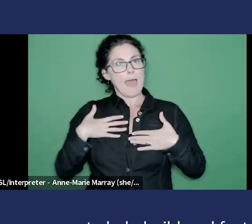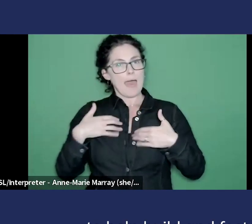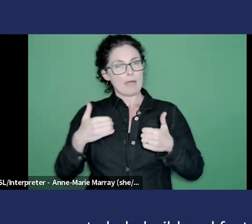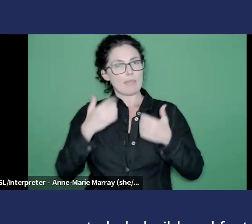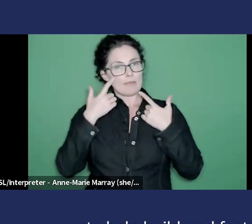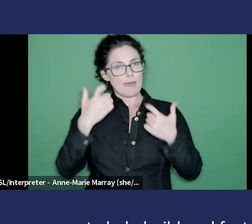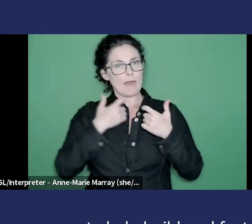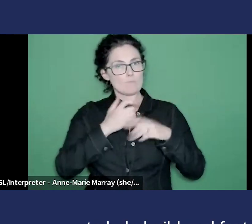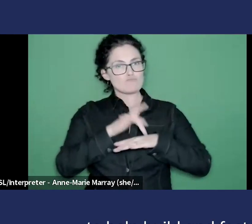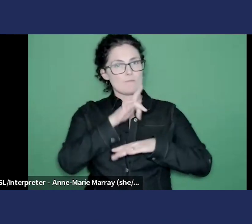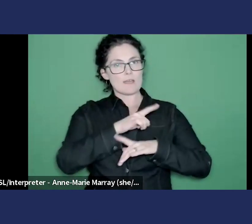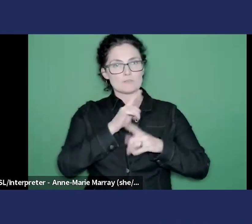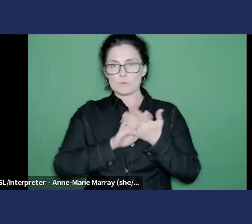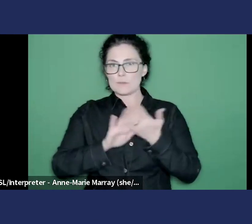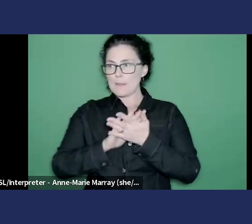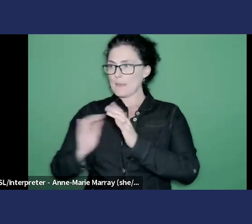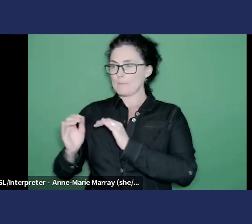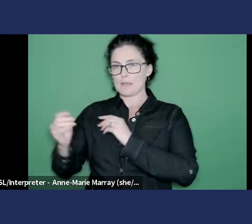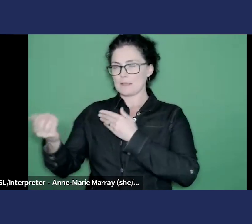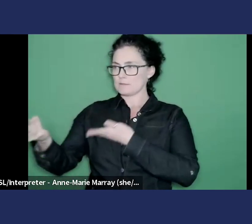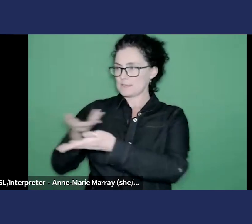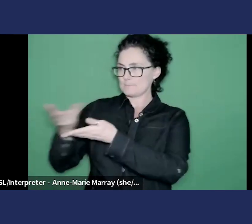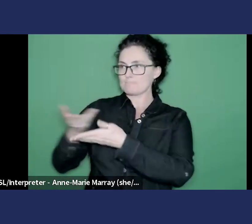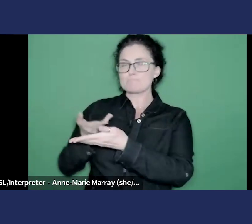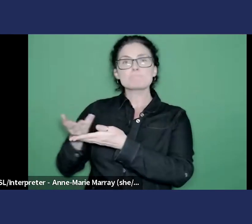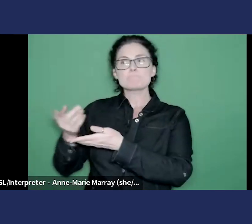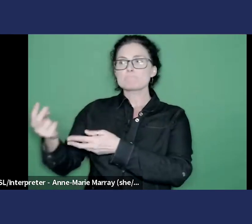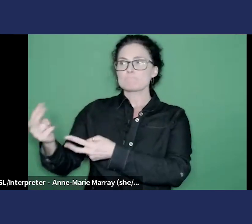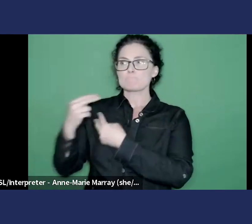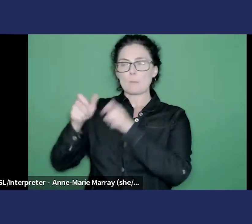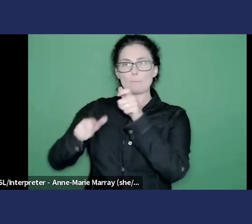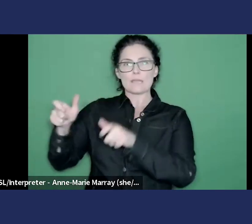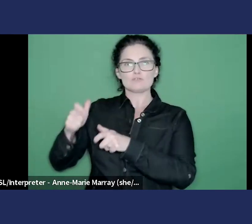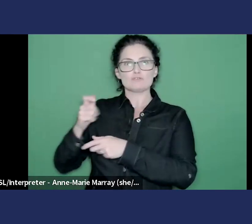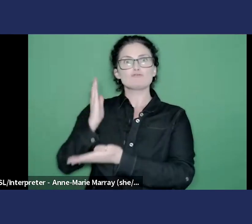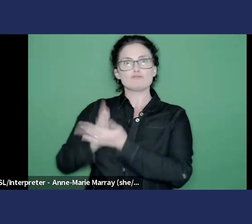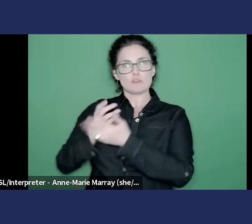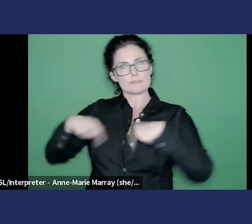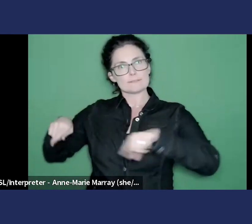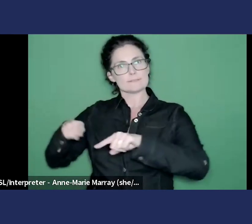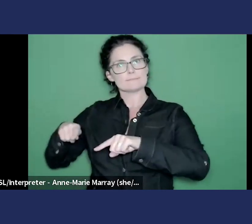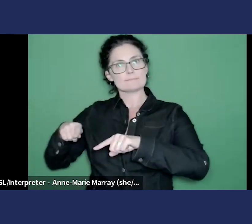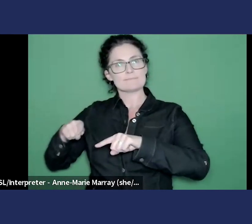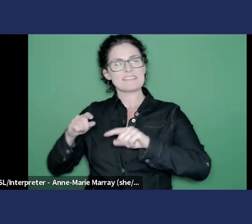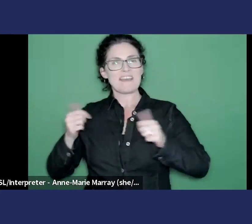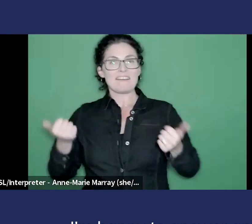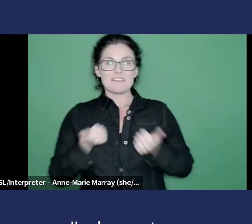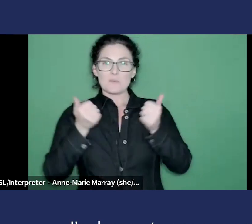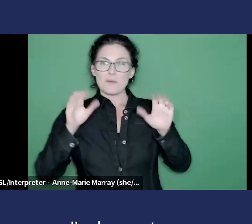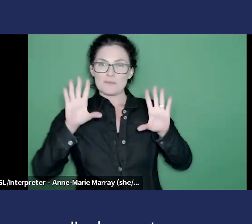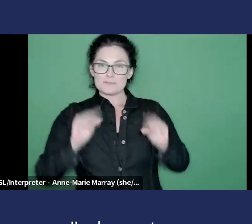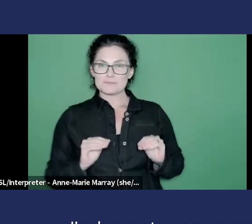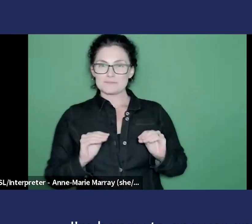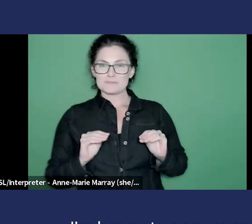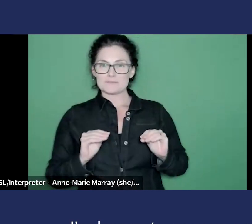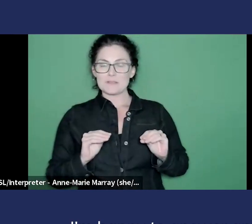and respect that is needed in the patient healthcare professional relationship. So I think I'll leave it there. I'm happy to